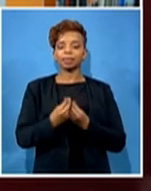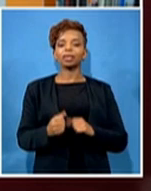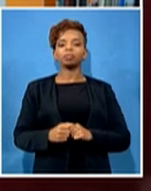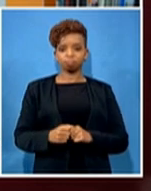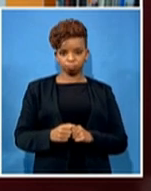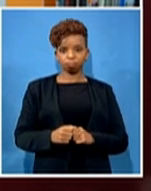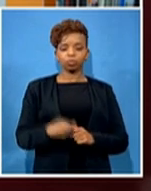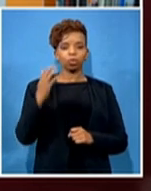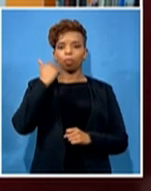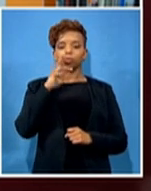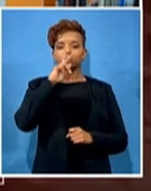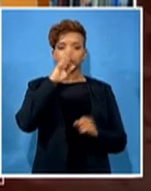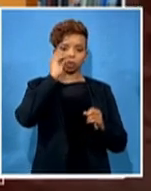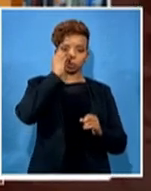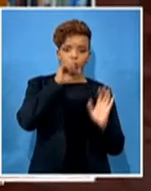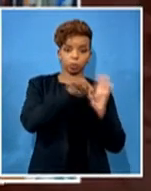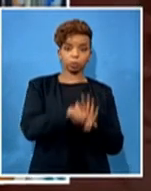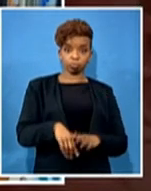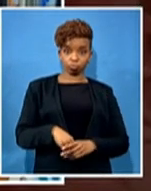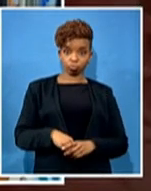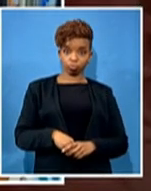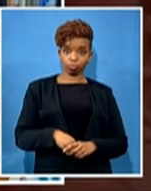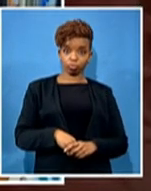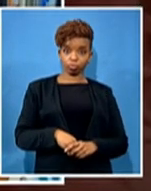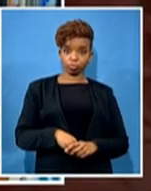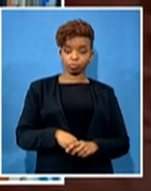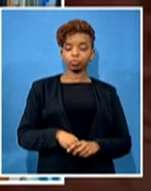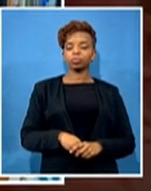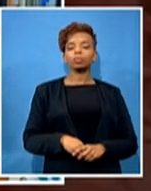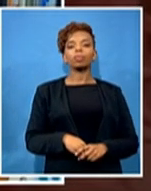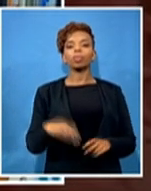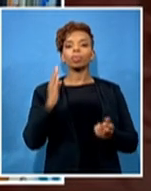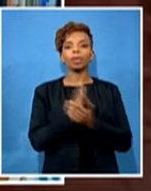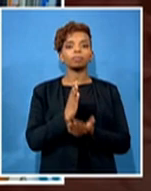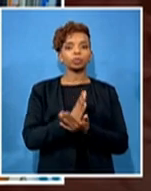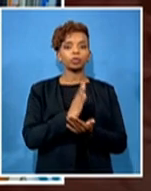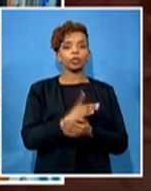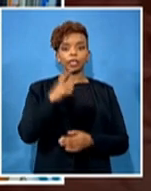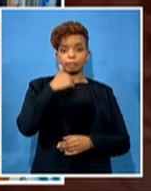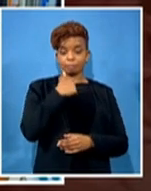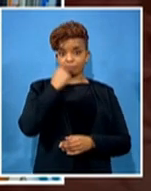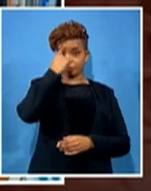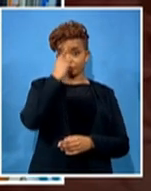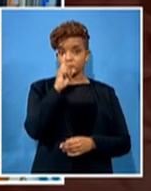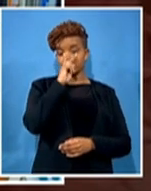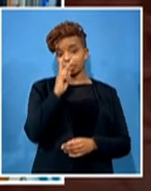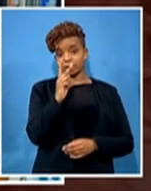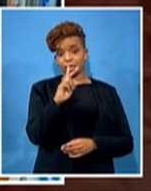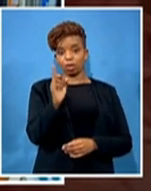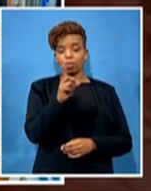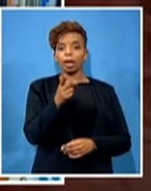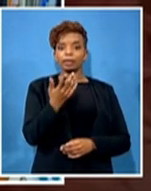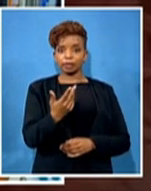No, absolutely. But I think what we're seeing is we're over the worst in most sectors.